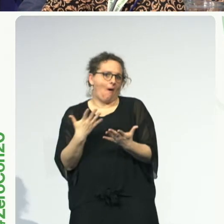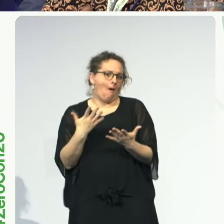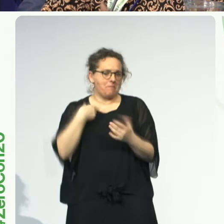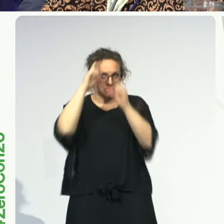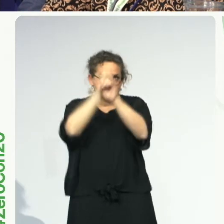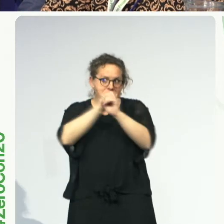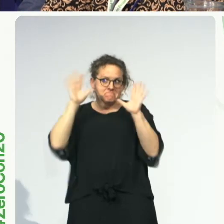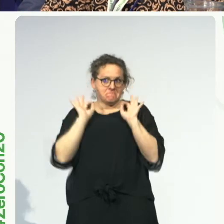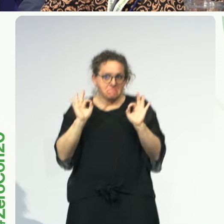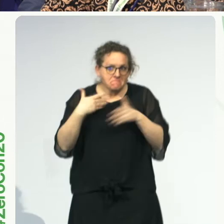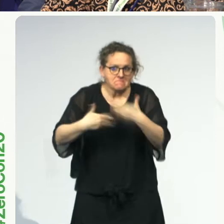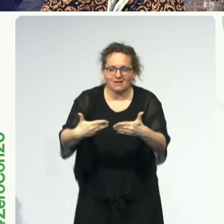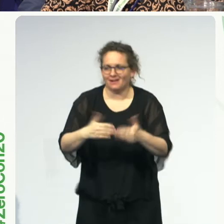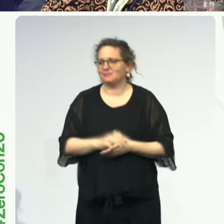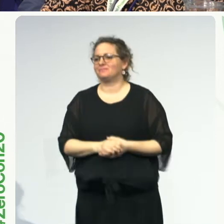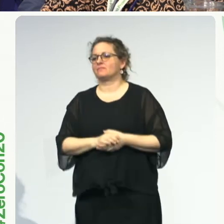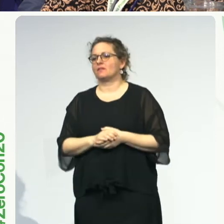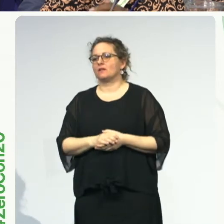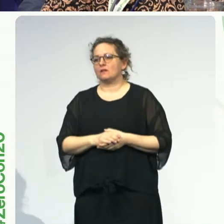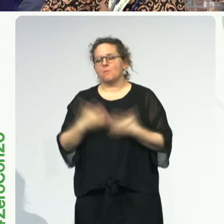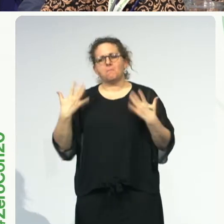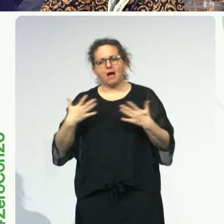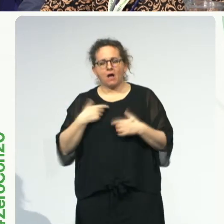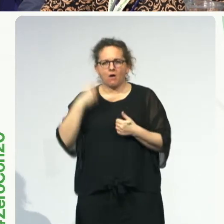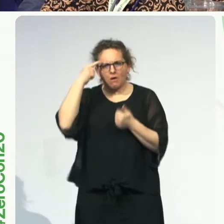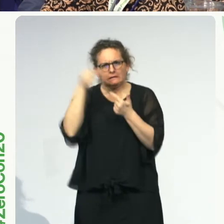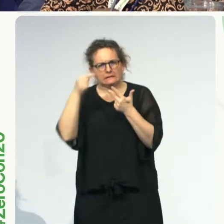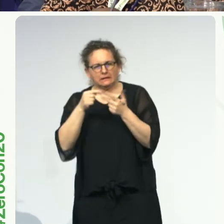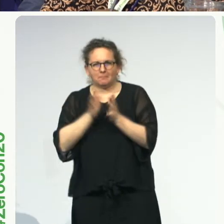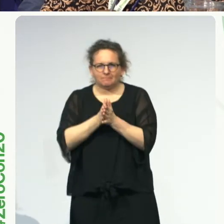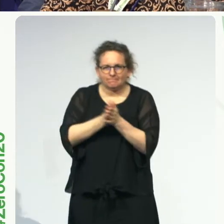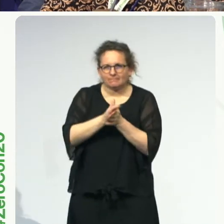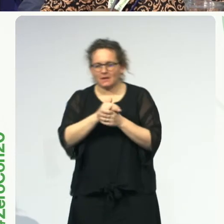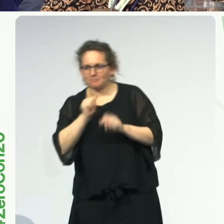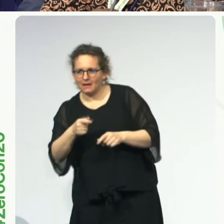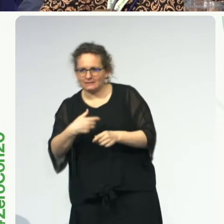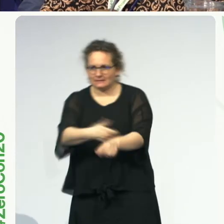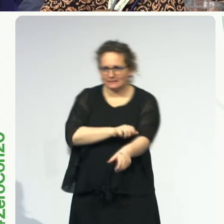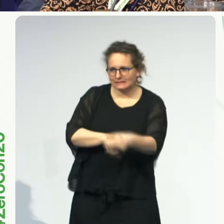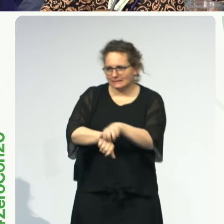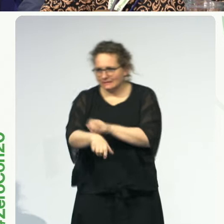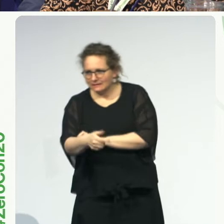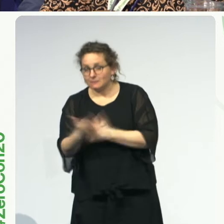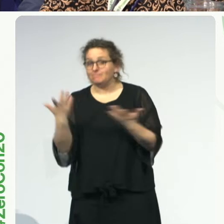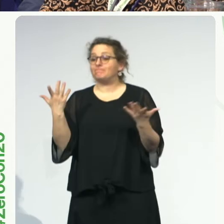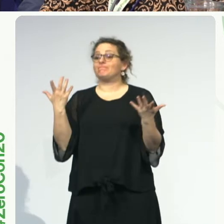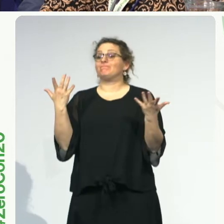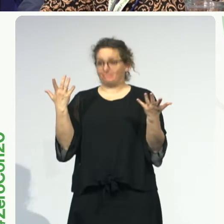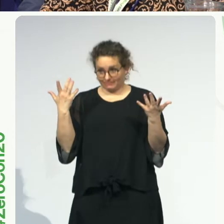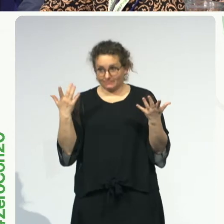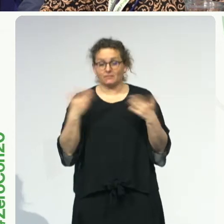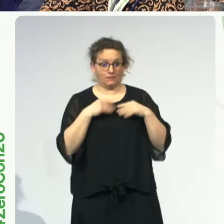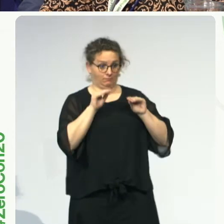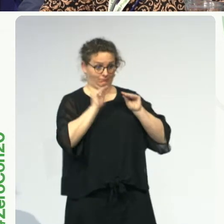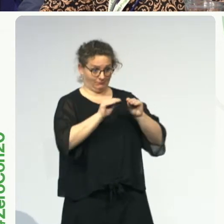There was a challenge in this approach because there was a lack of post-training follow-up,